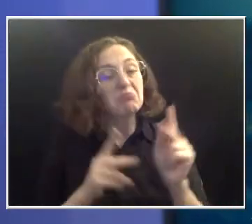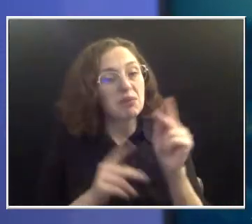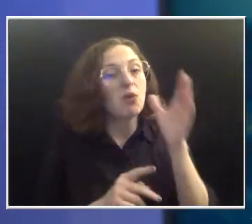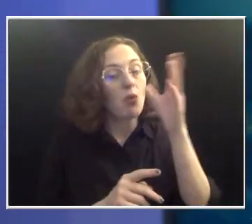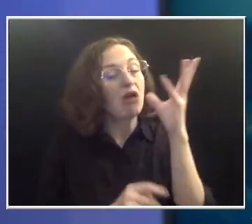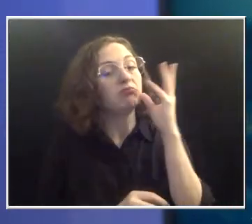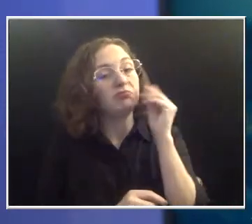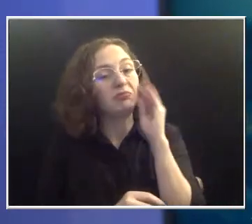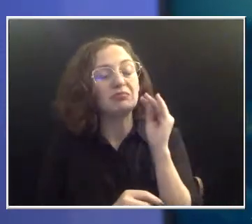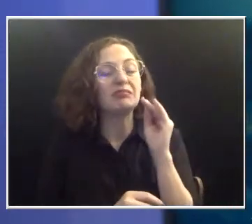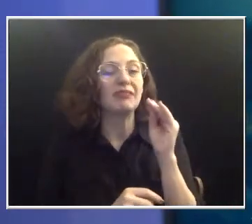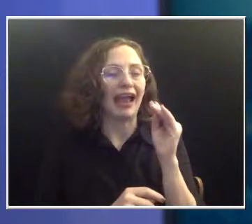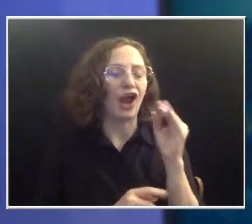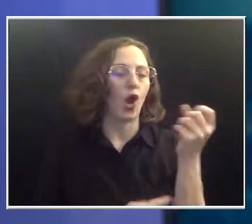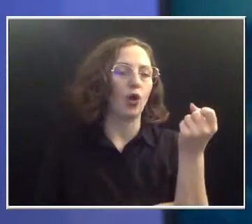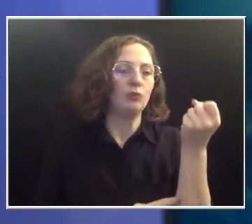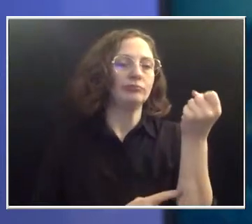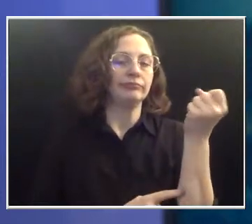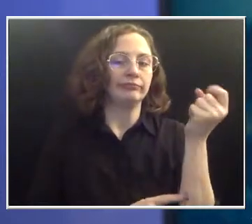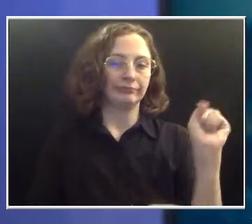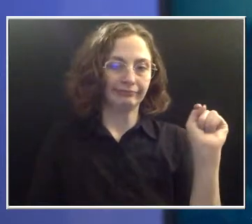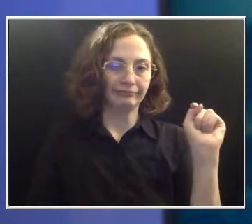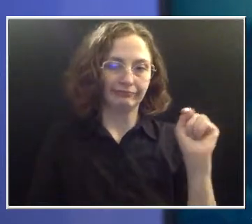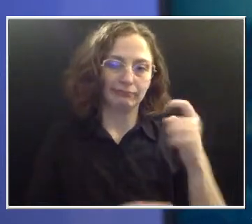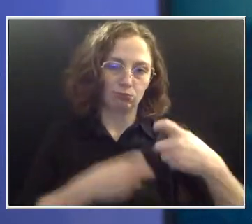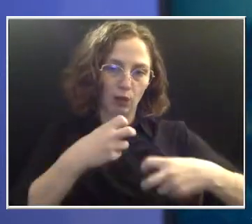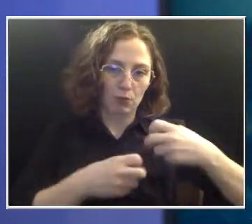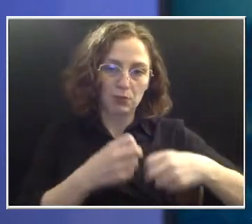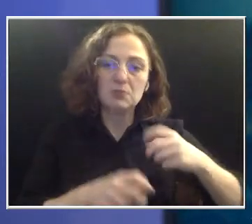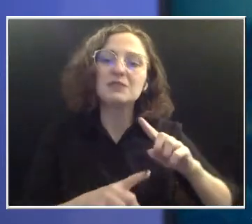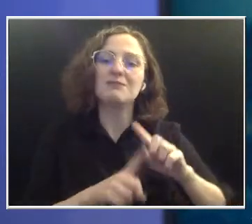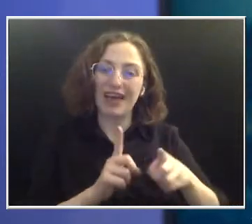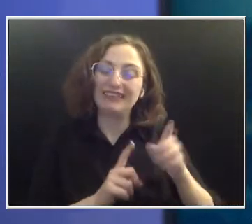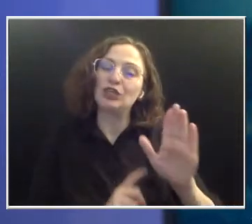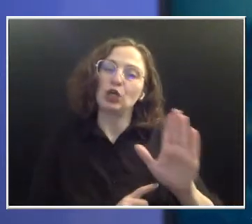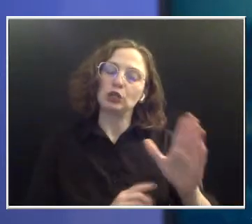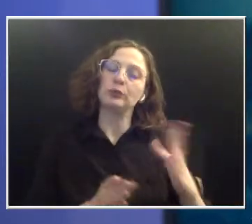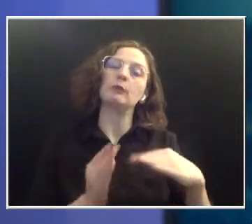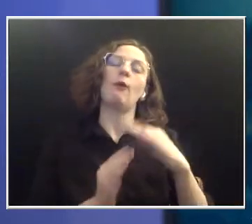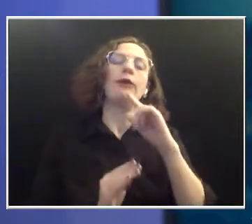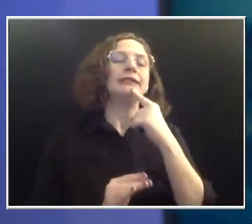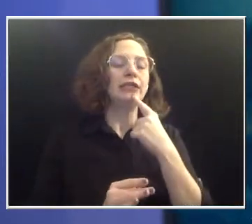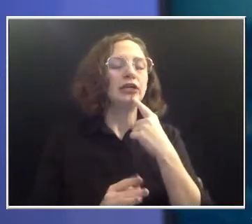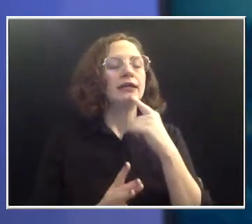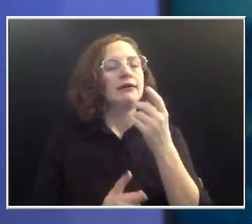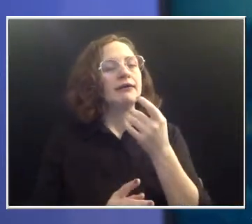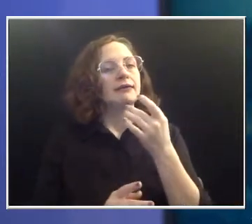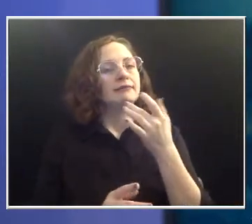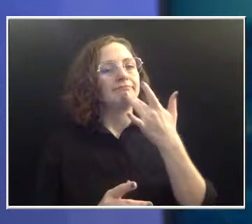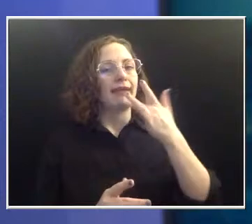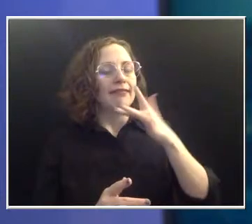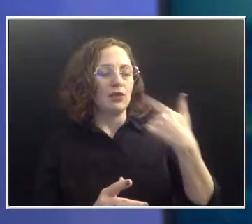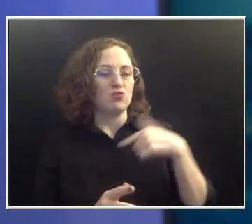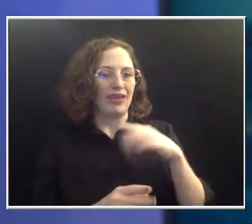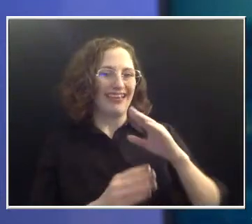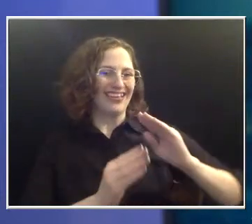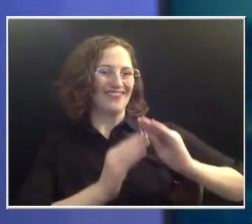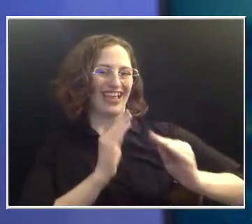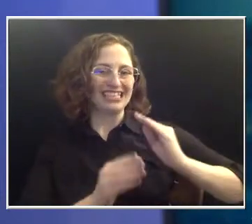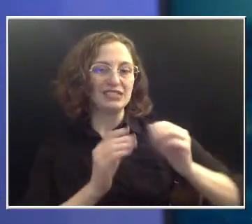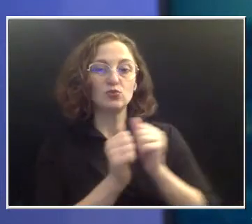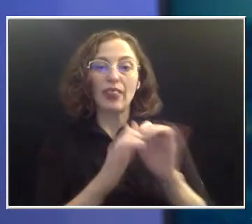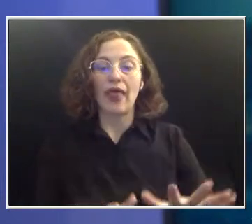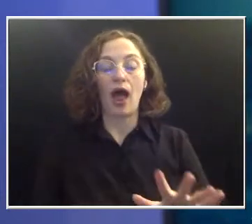to fix it without another major surgery, and it all worked out. But up to a third of patients after